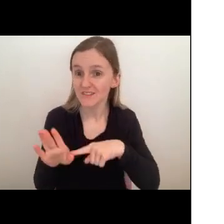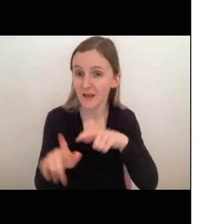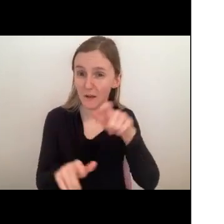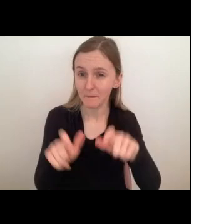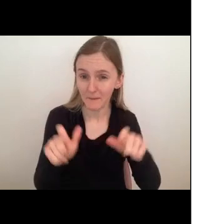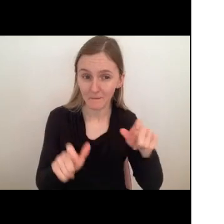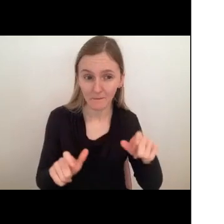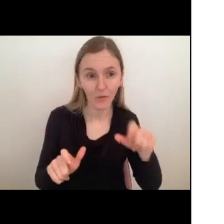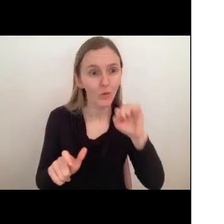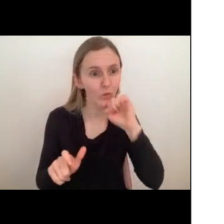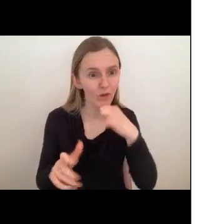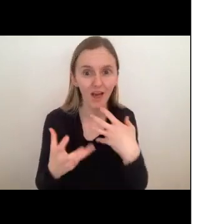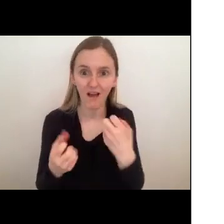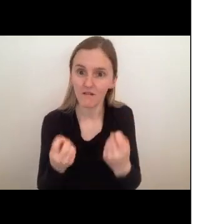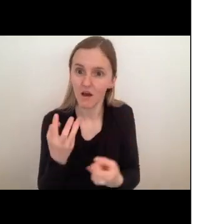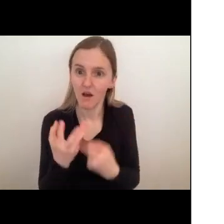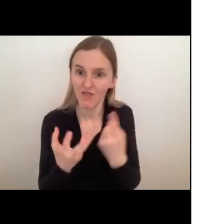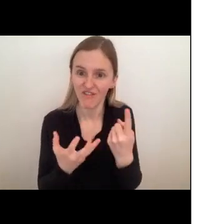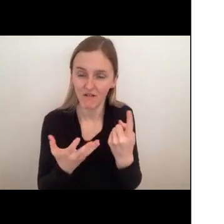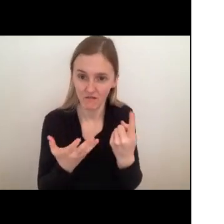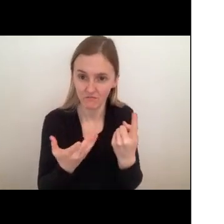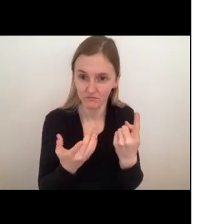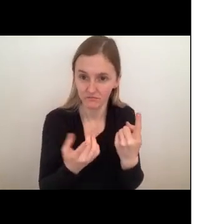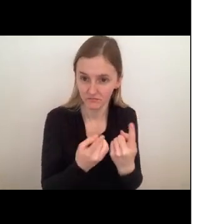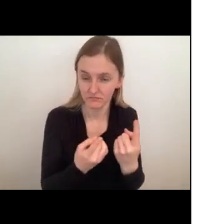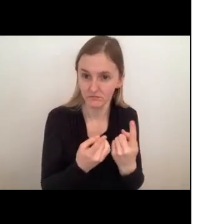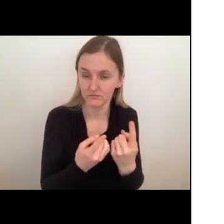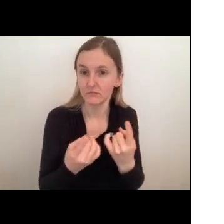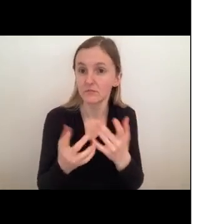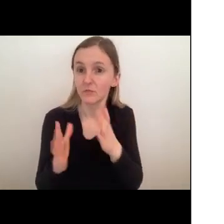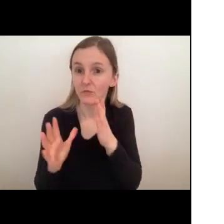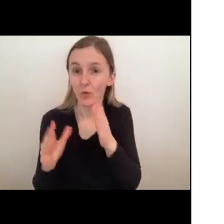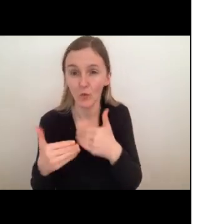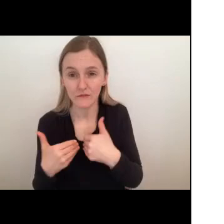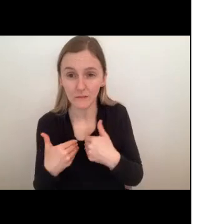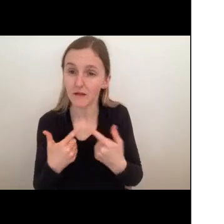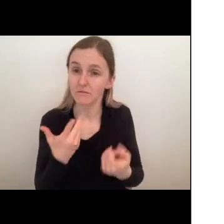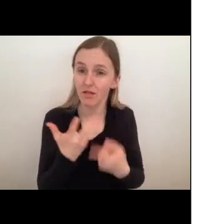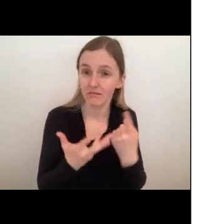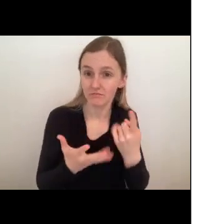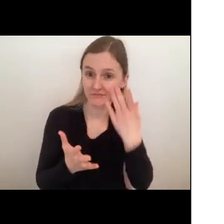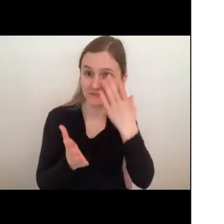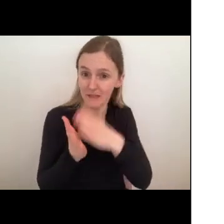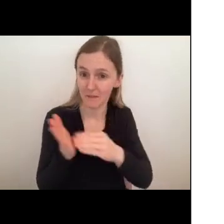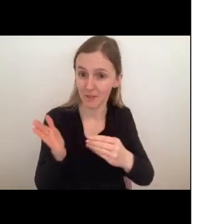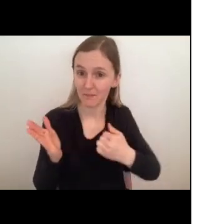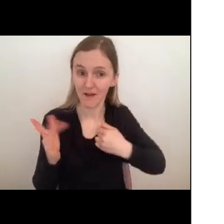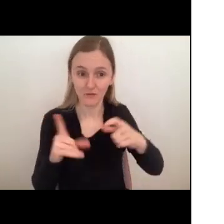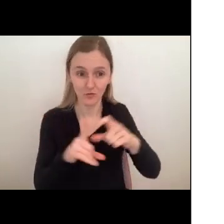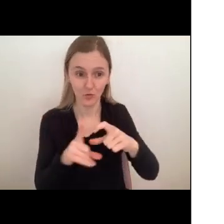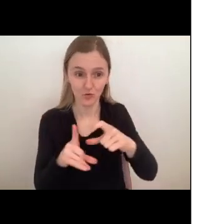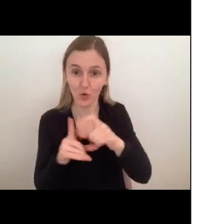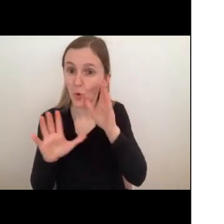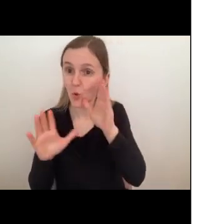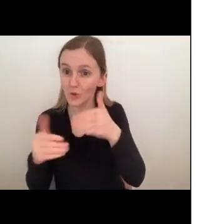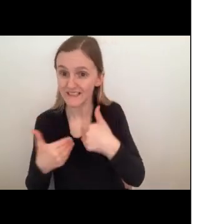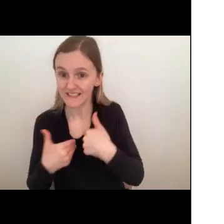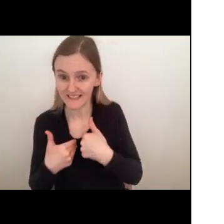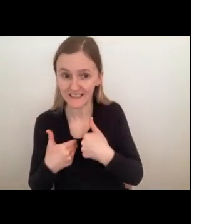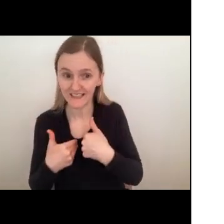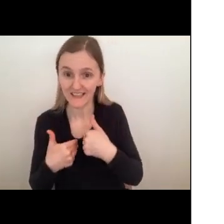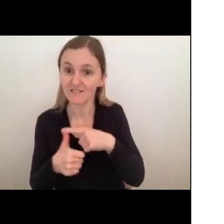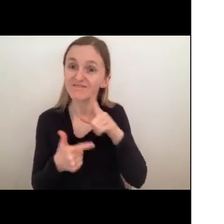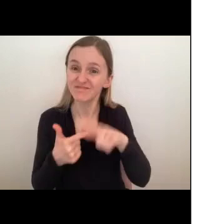have another co-occurring condition. So again, thinking about my children, so my daughter, for example, is autistic. She also has a